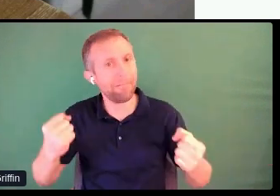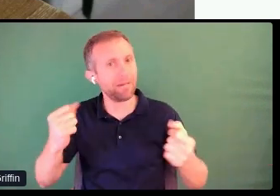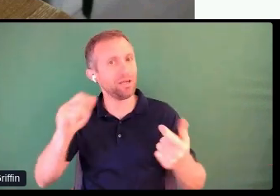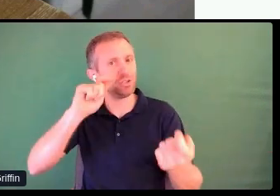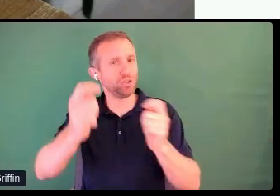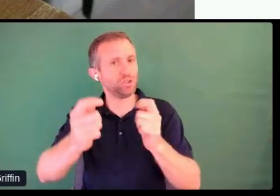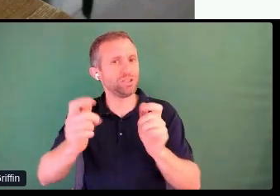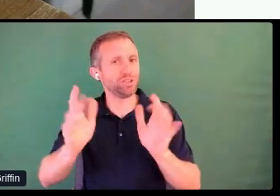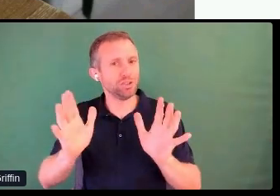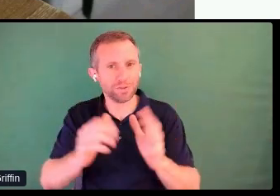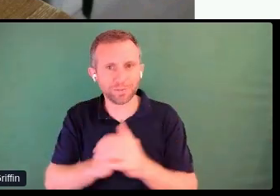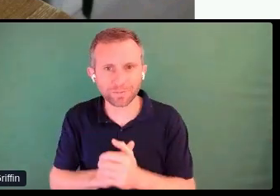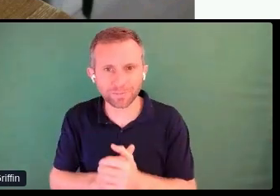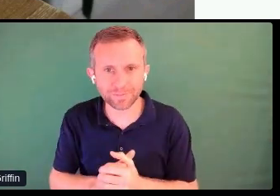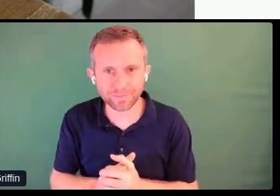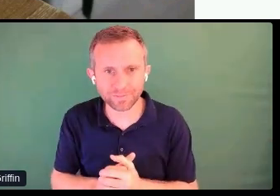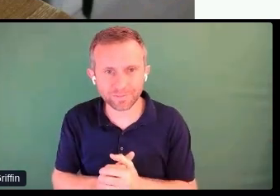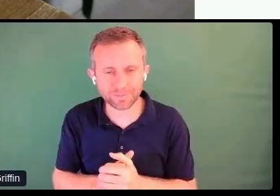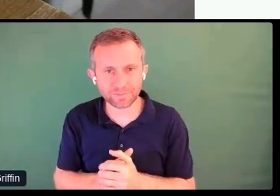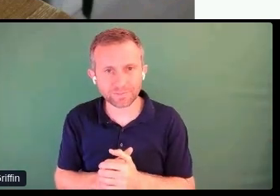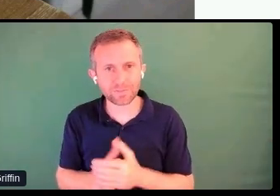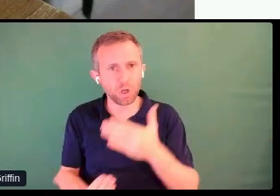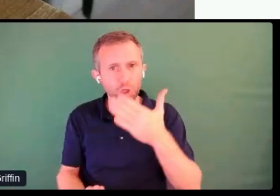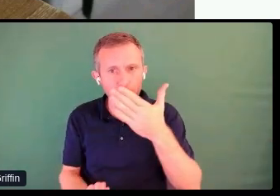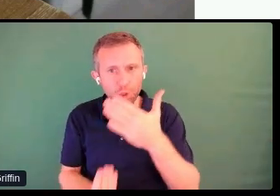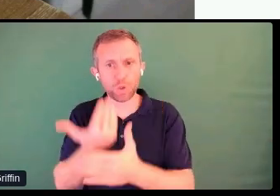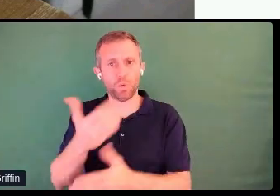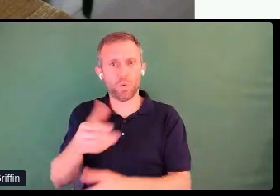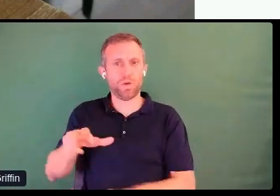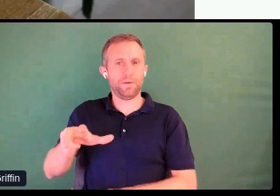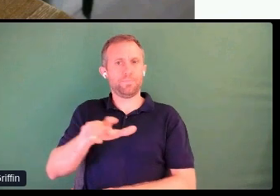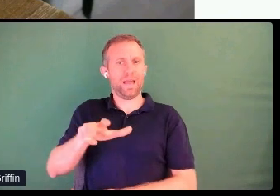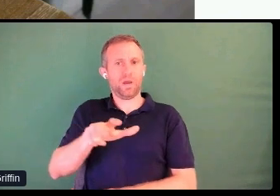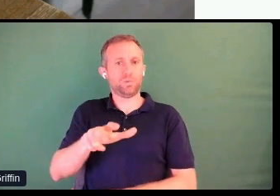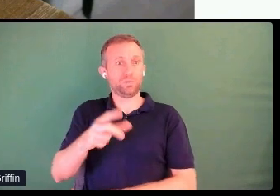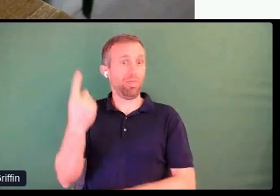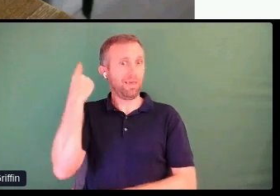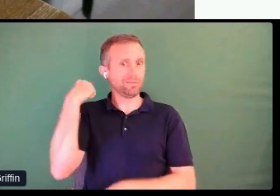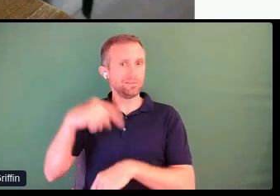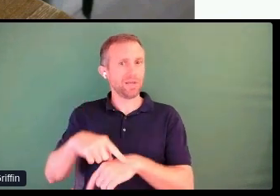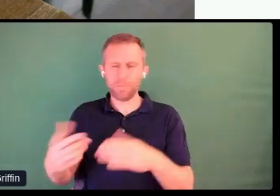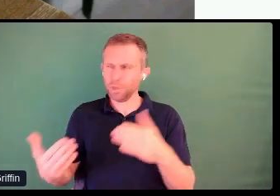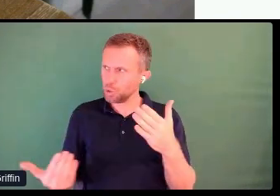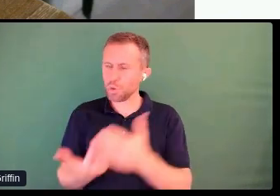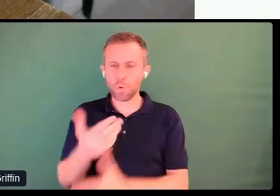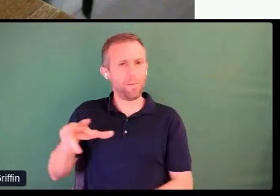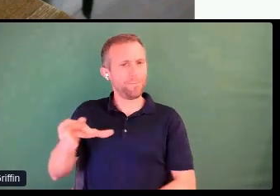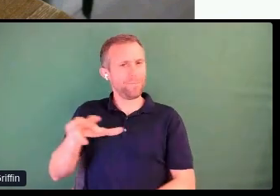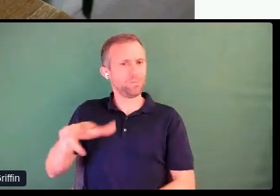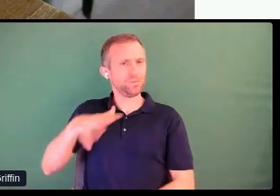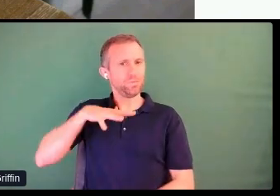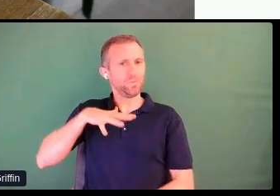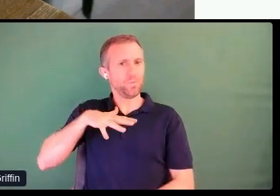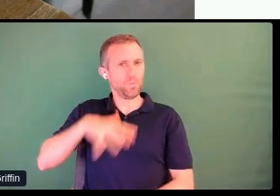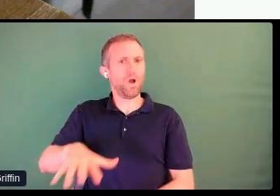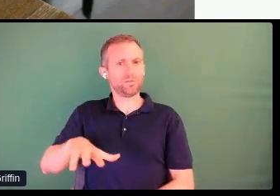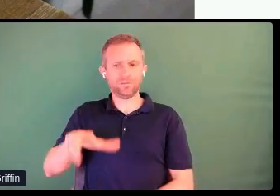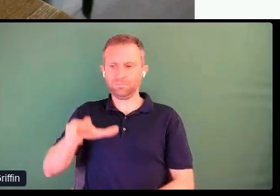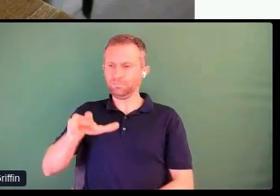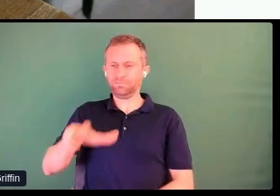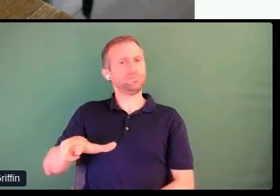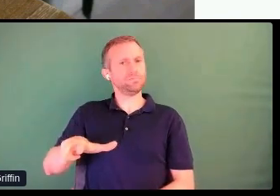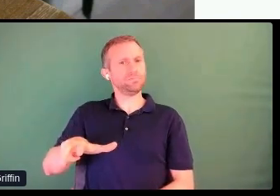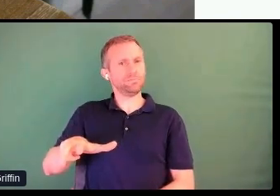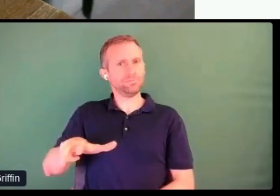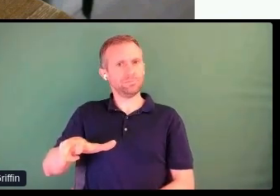So what if we were to develop a new mouse that would be adaptable with 3D printed extensions that could offer the right support and fit